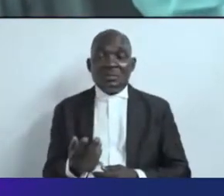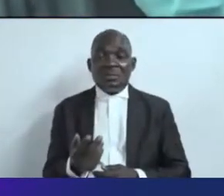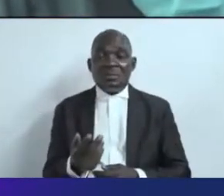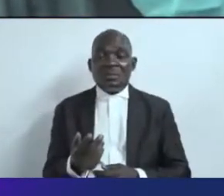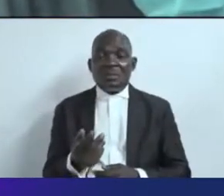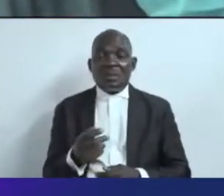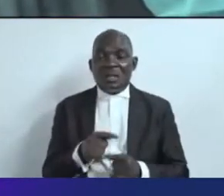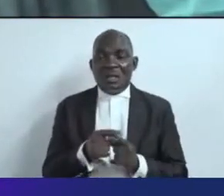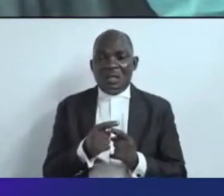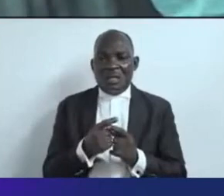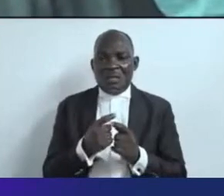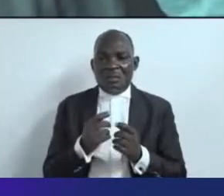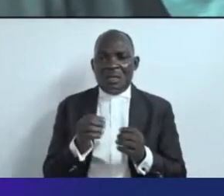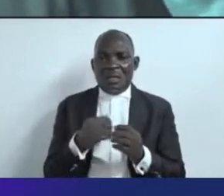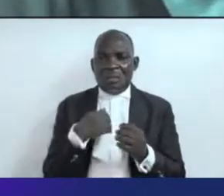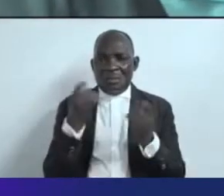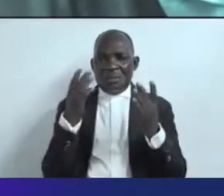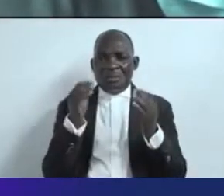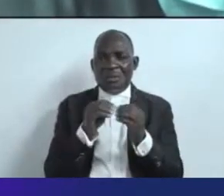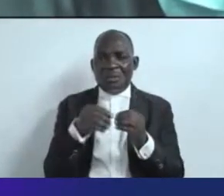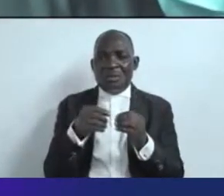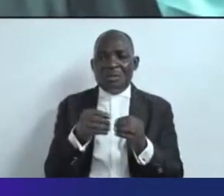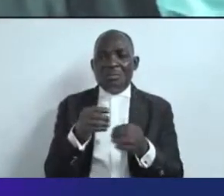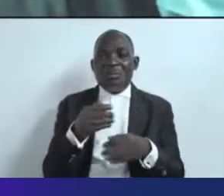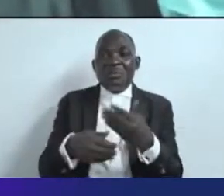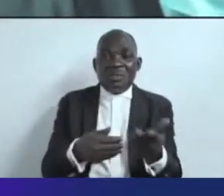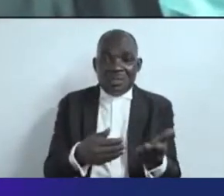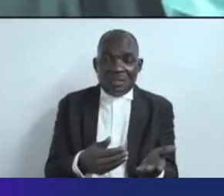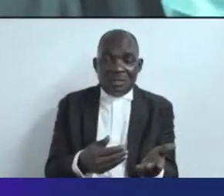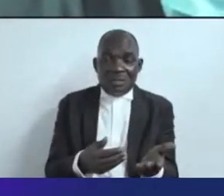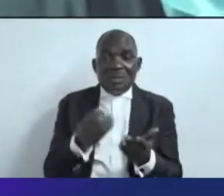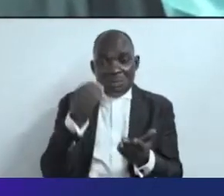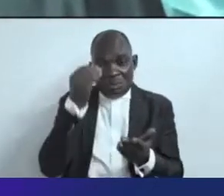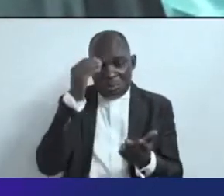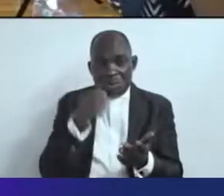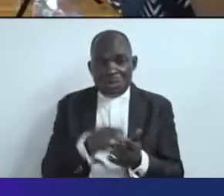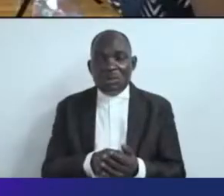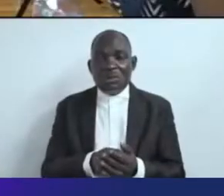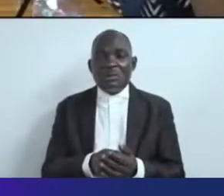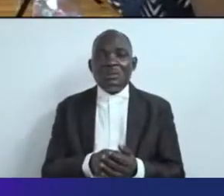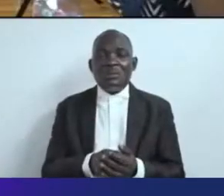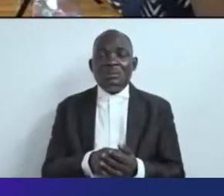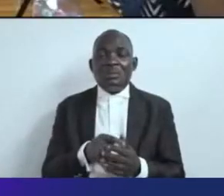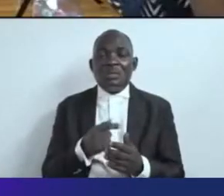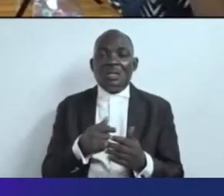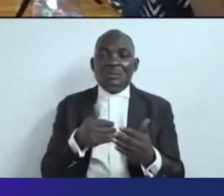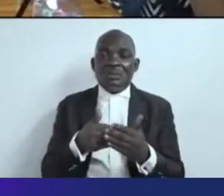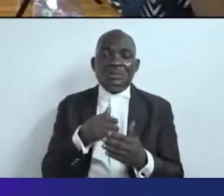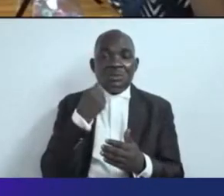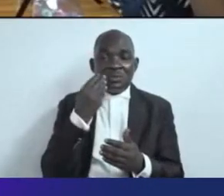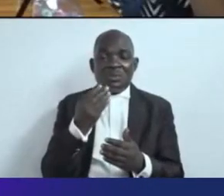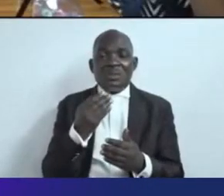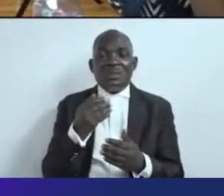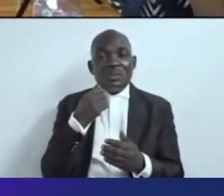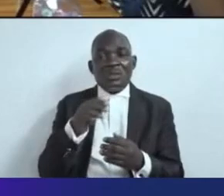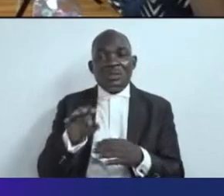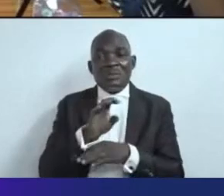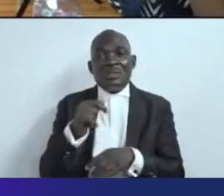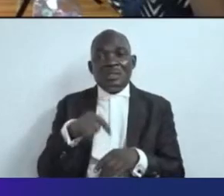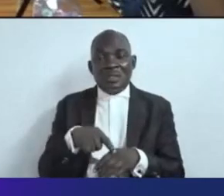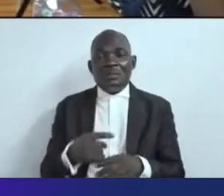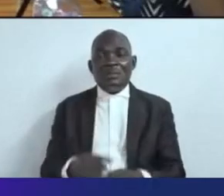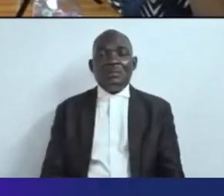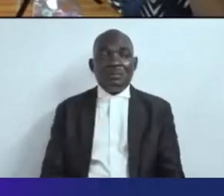the disinflation process you are saying, given that we'll be entering Christmas very soon? Thank you. Okay, Kingsley, your